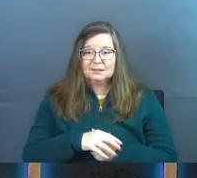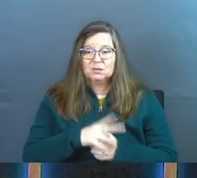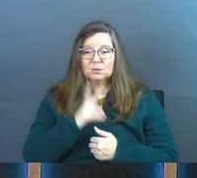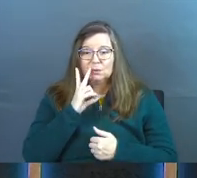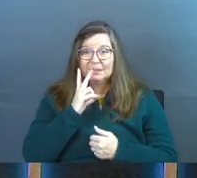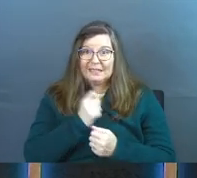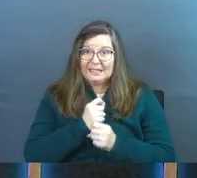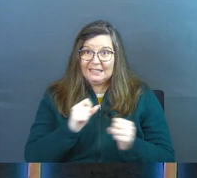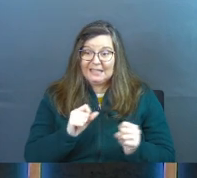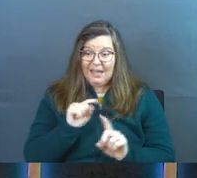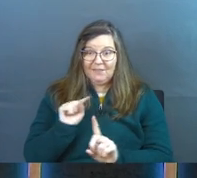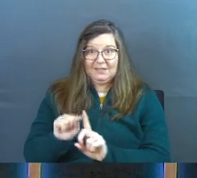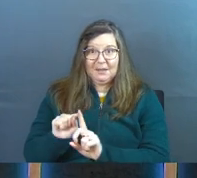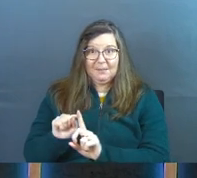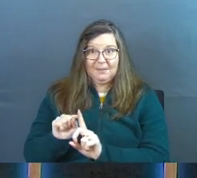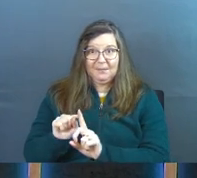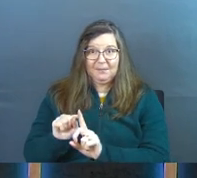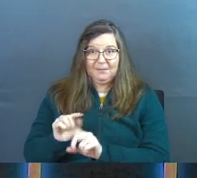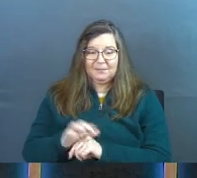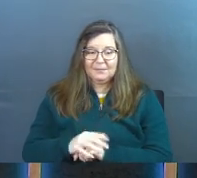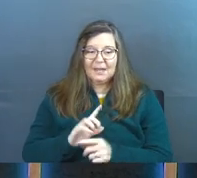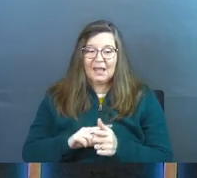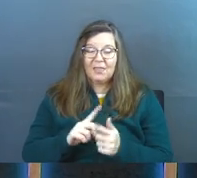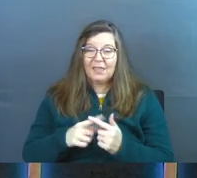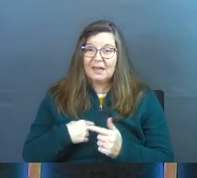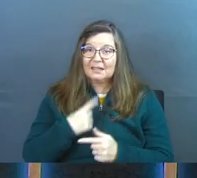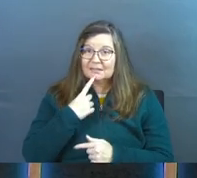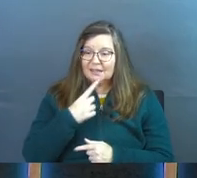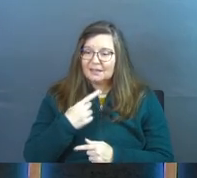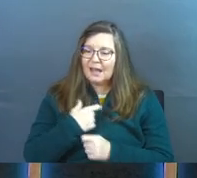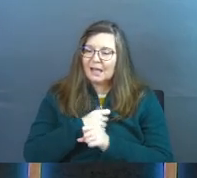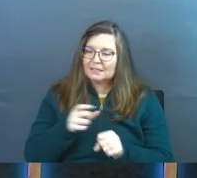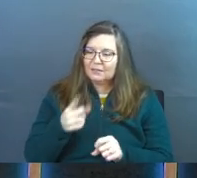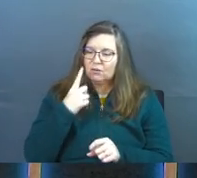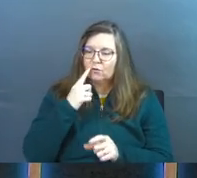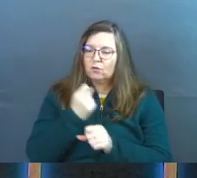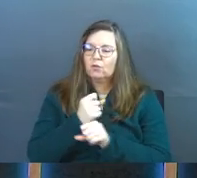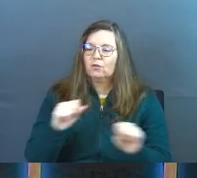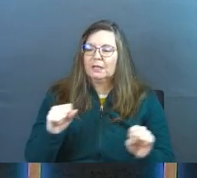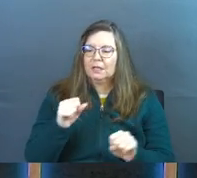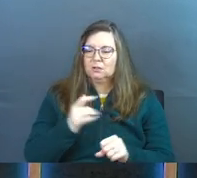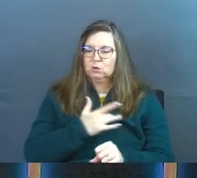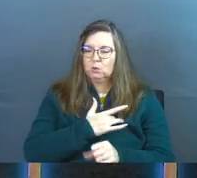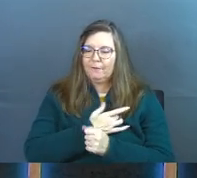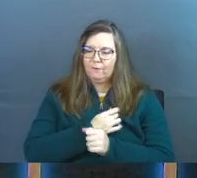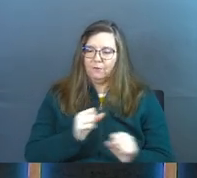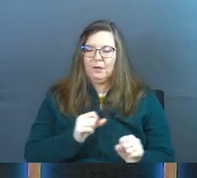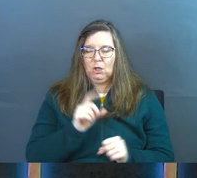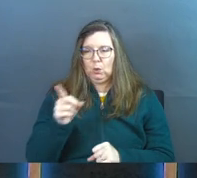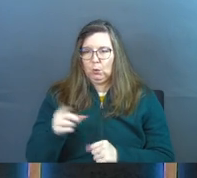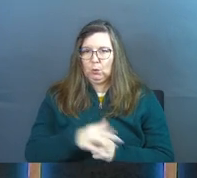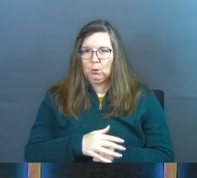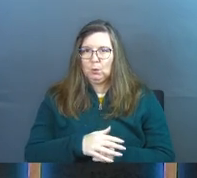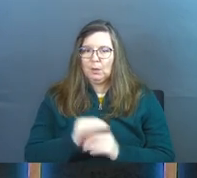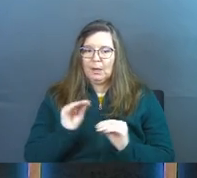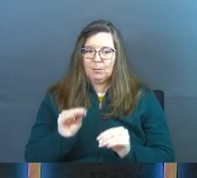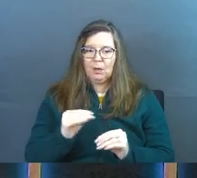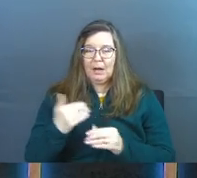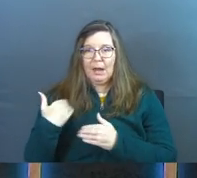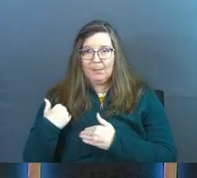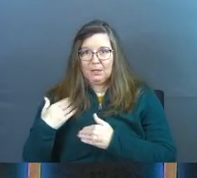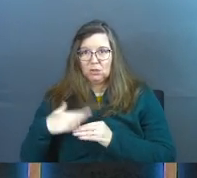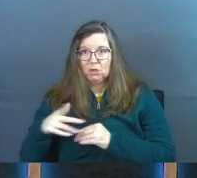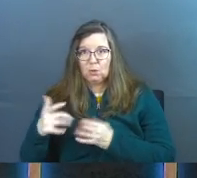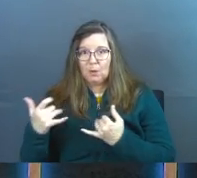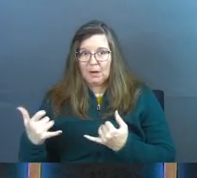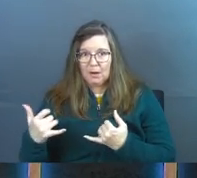So he saves him. And then he says, I saved you to free you. I'm going to put an obligation